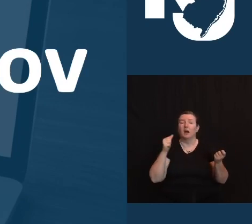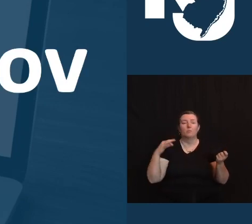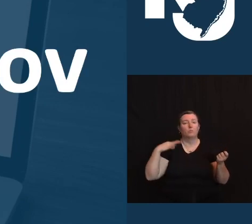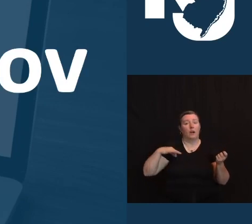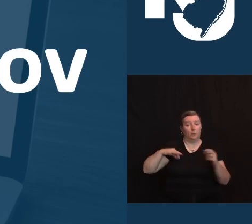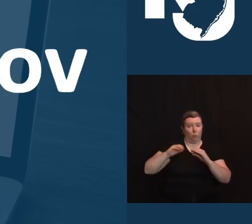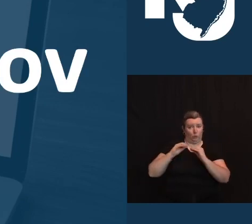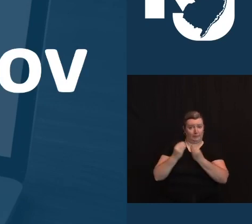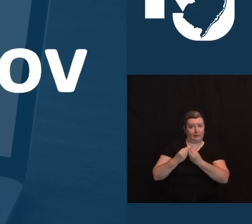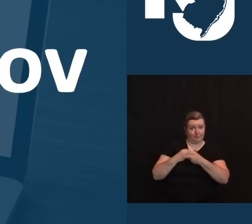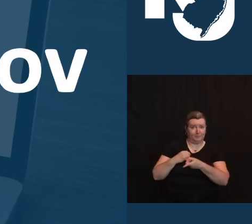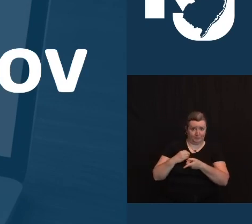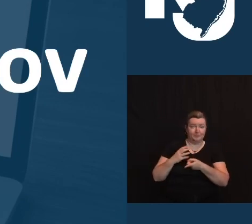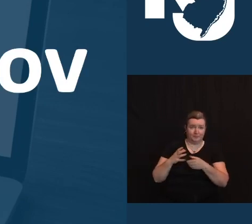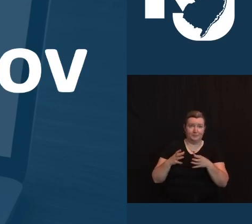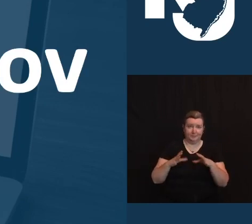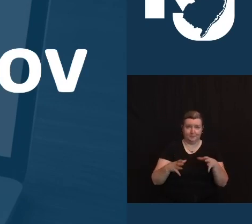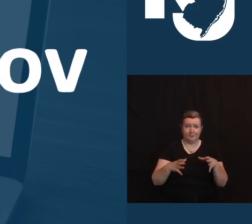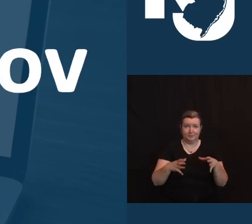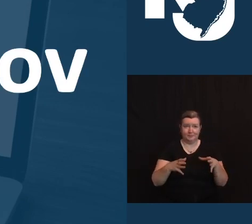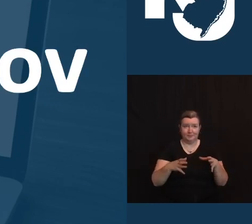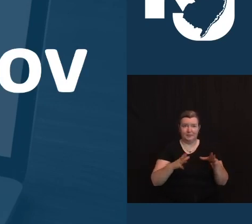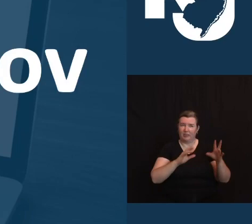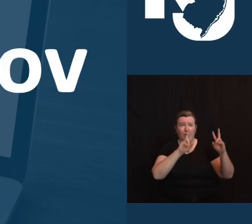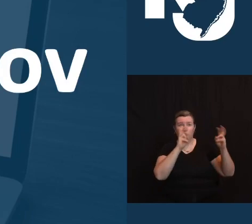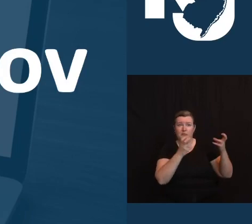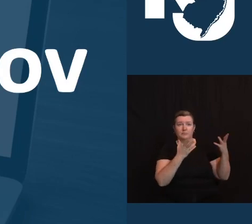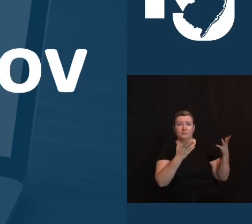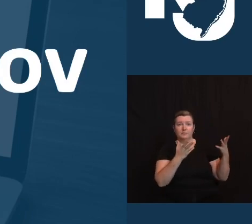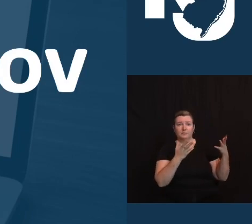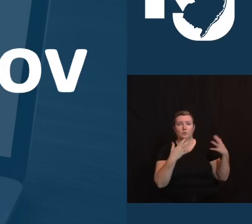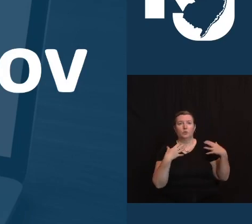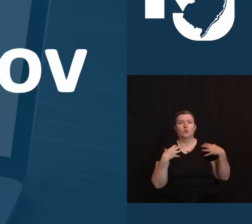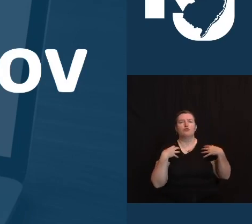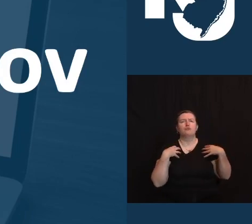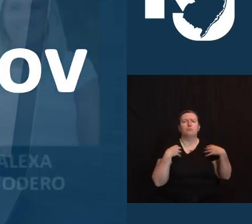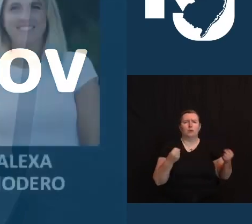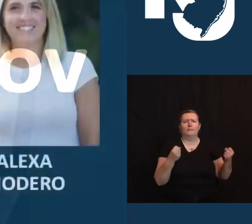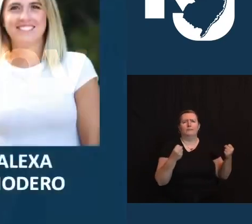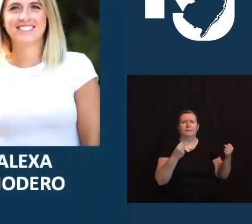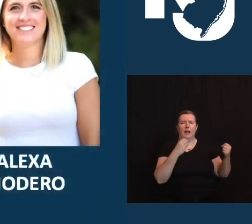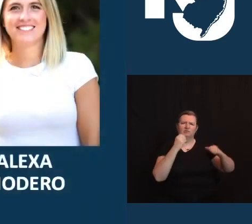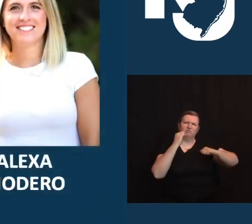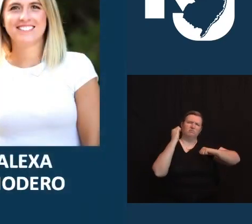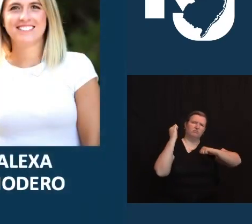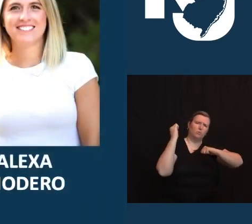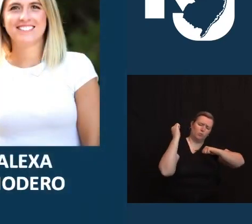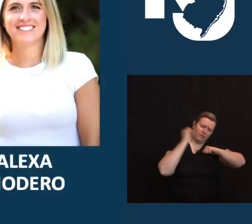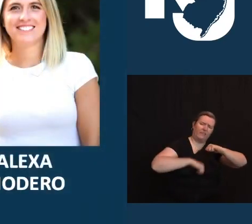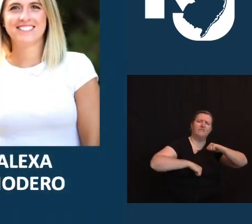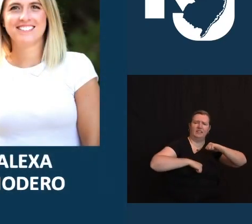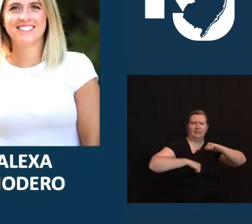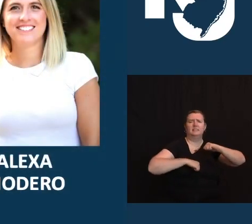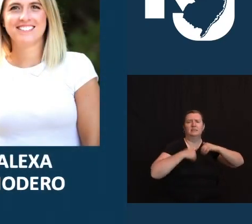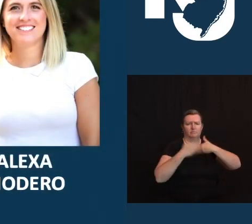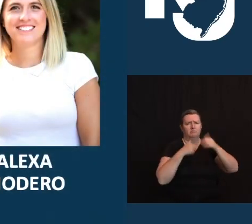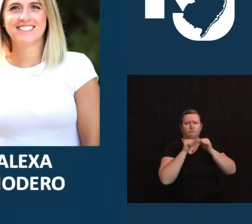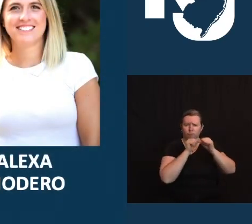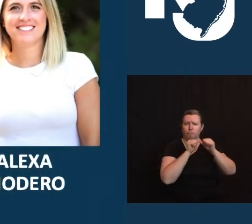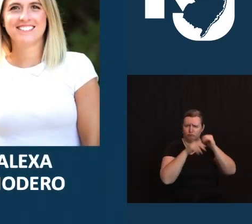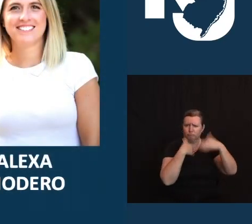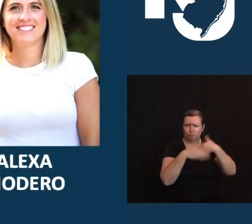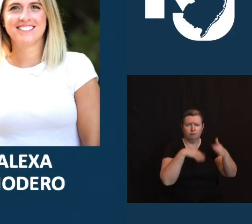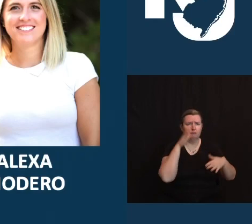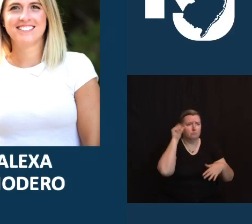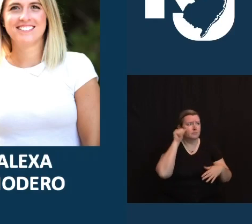on the words strength and resilience. Verona-based Backpacks for Life was started